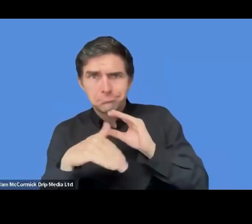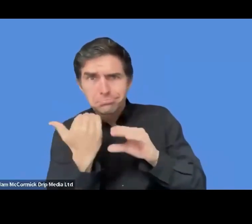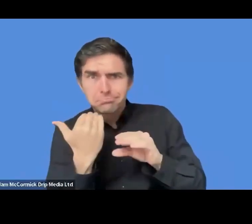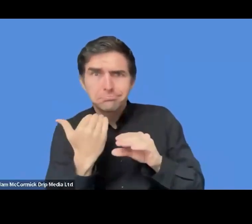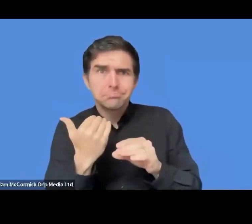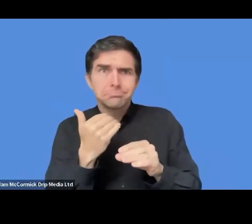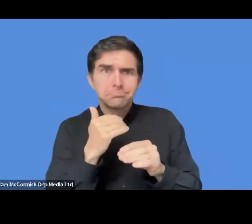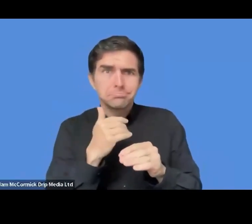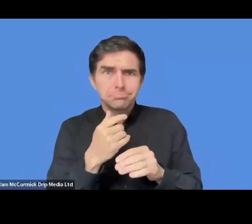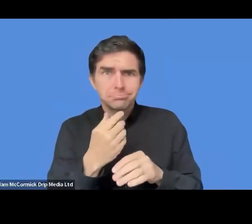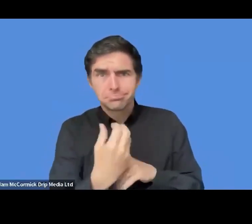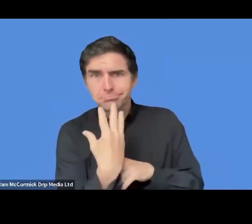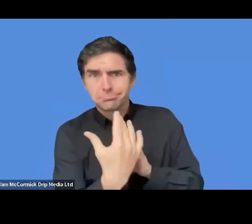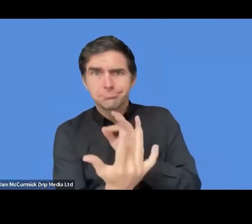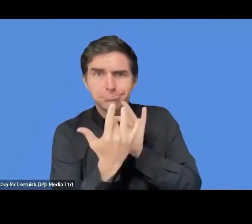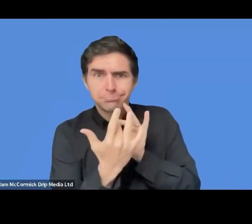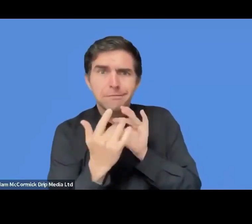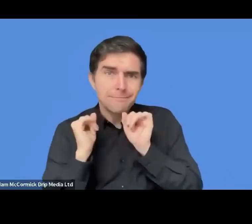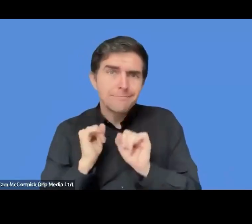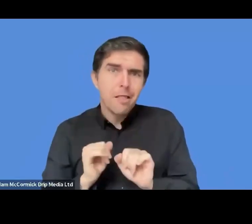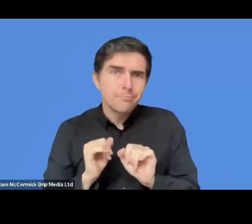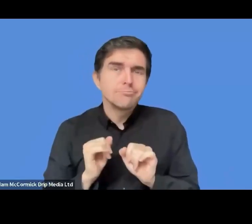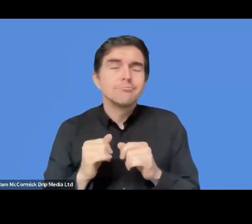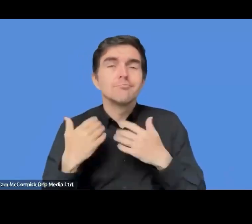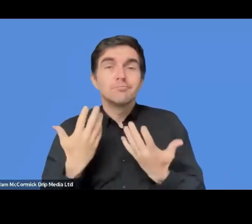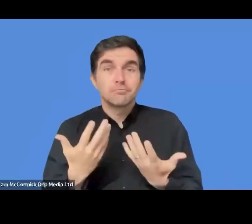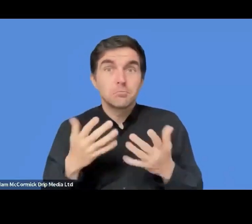before closing, I would like to